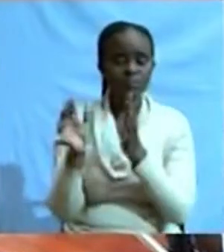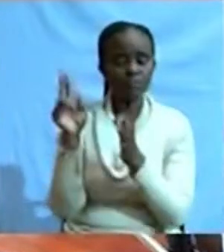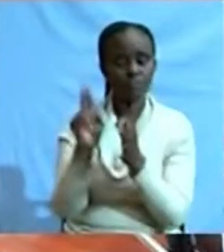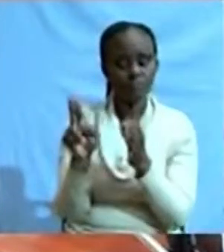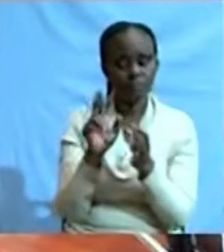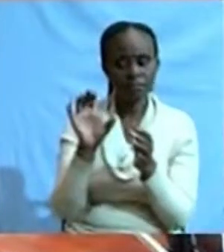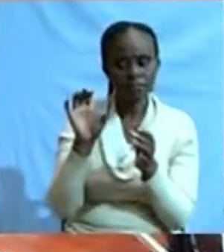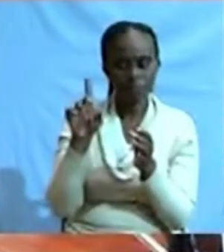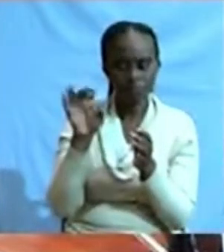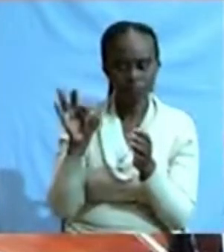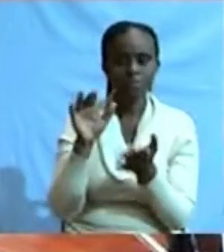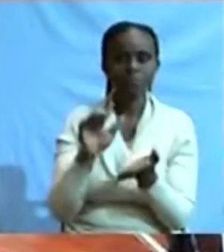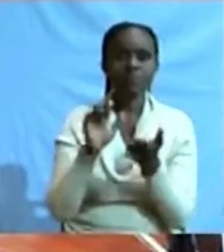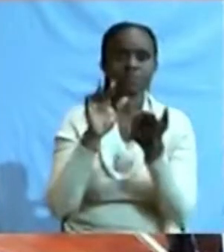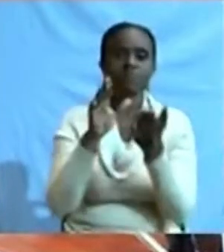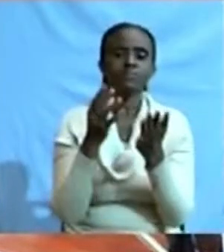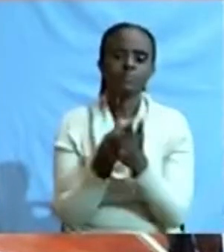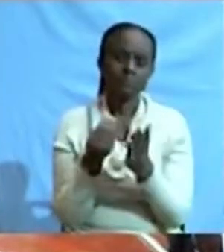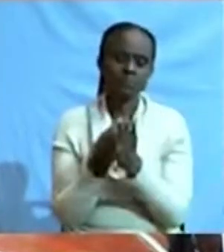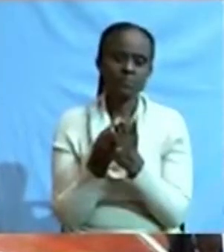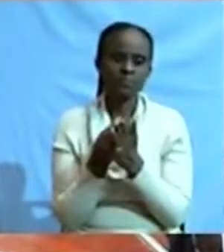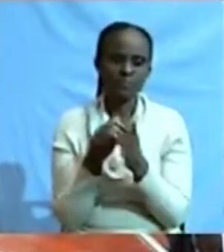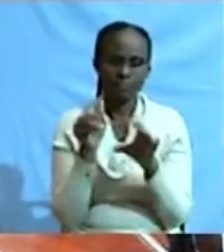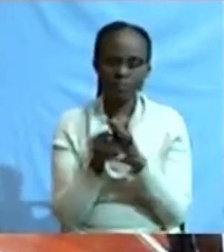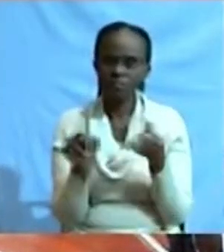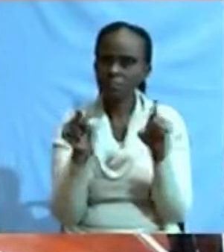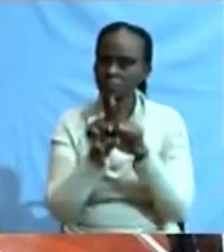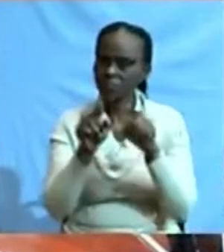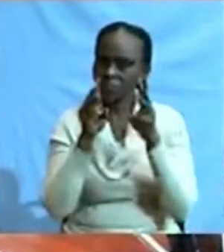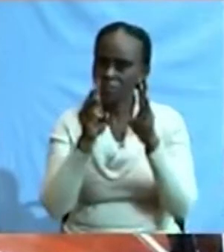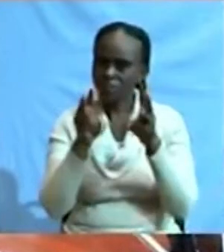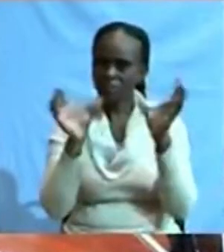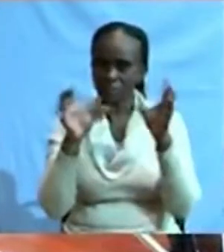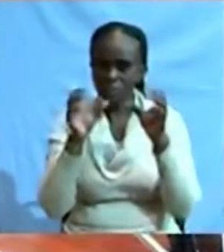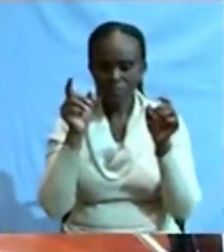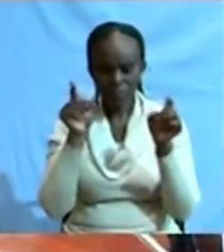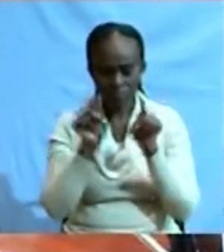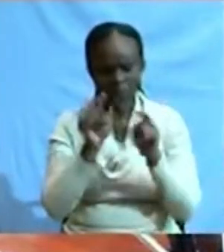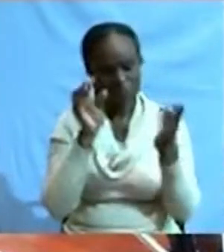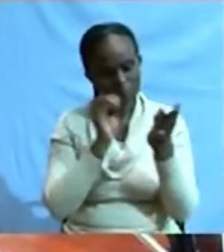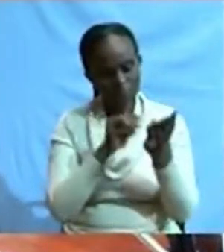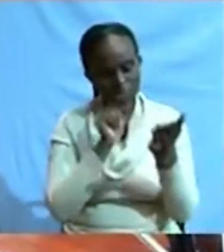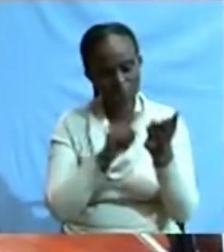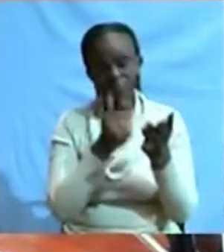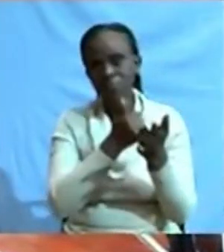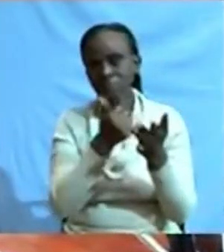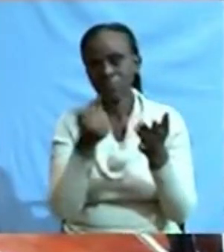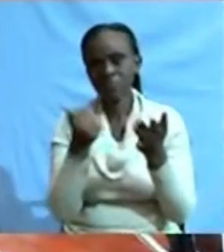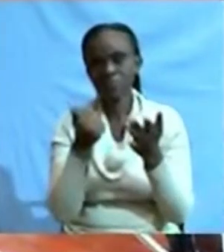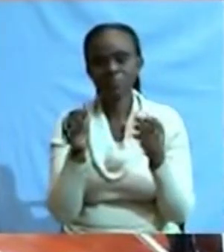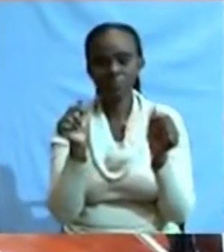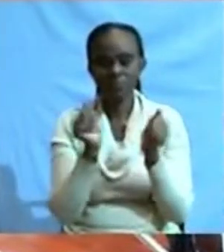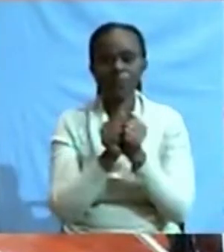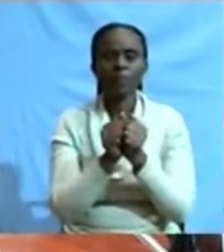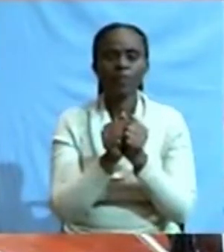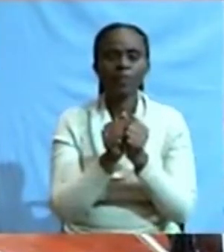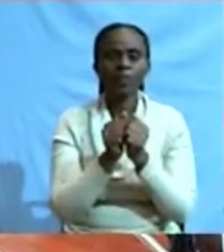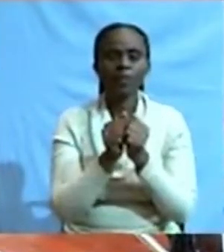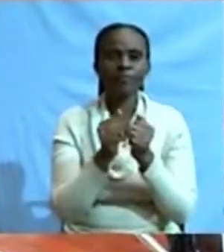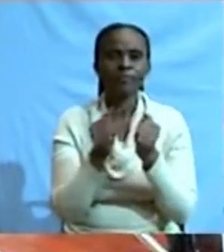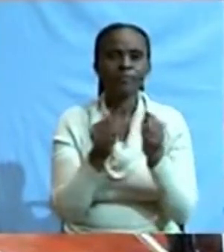the CDF allocations. In this regard, the council was put among several others to be appraised